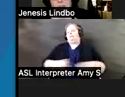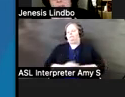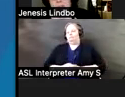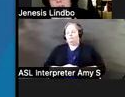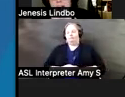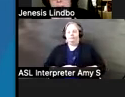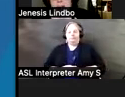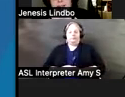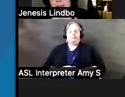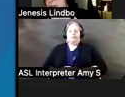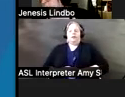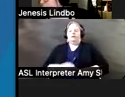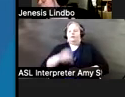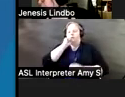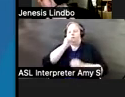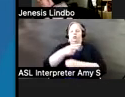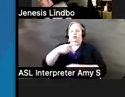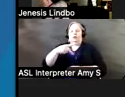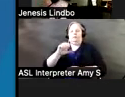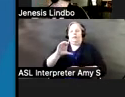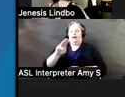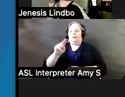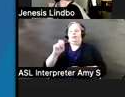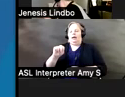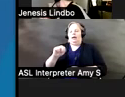I love using Pac-Man and Galaga.